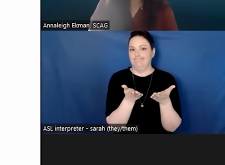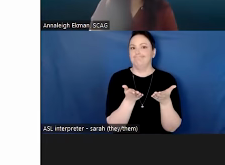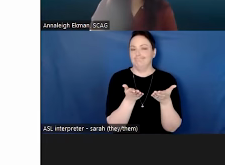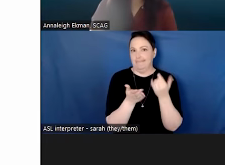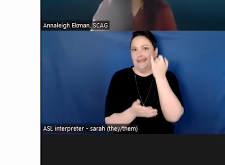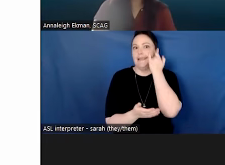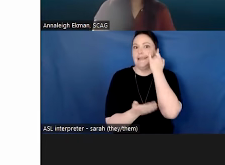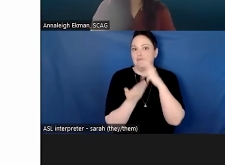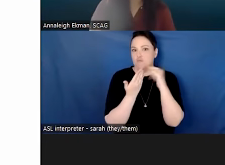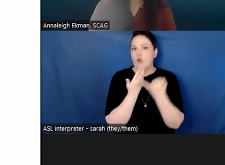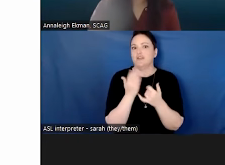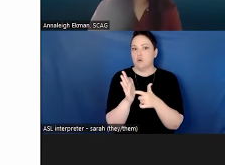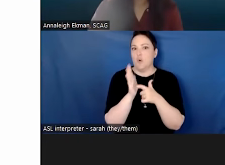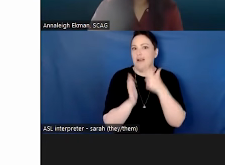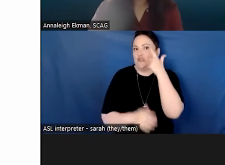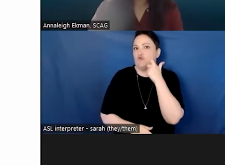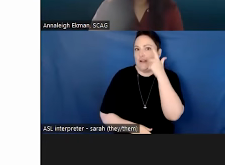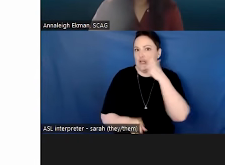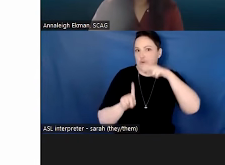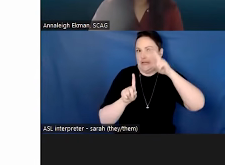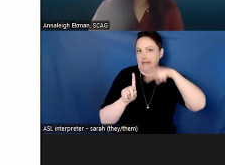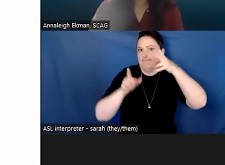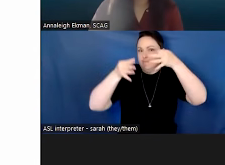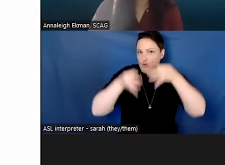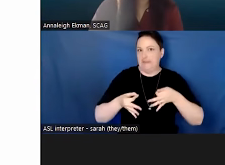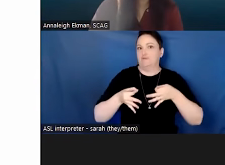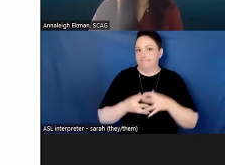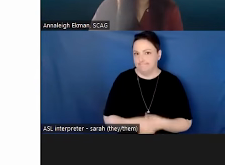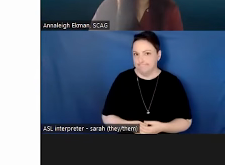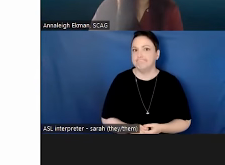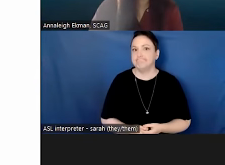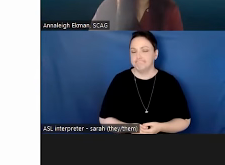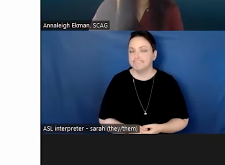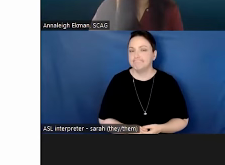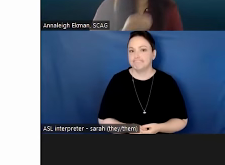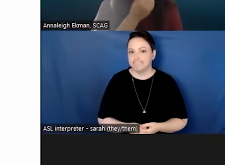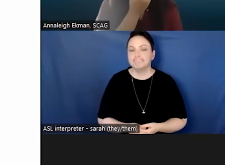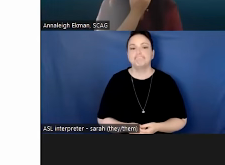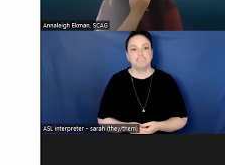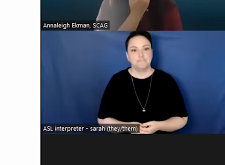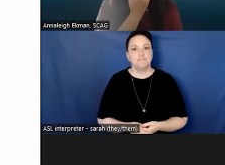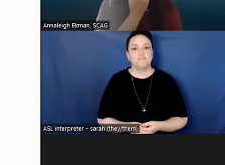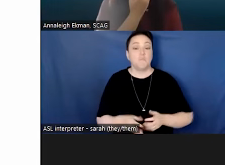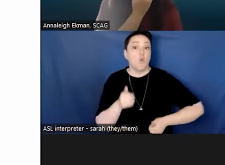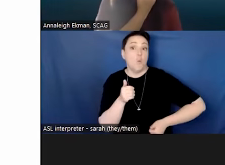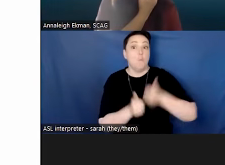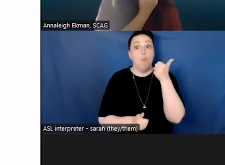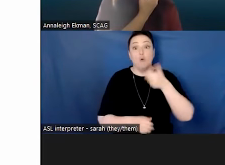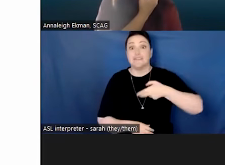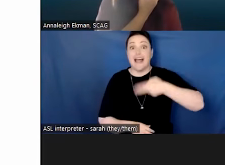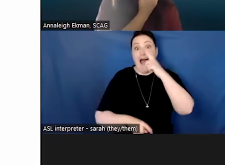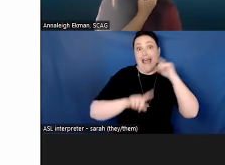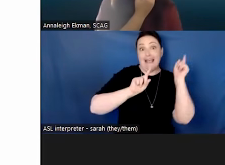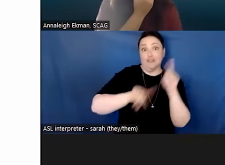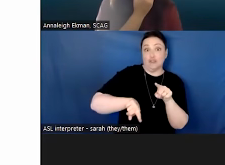a discretionary determination. I see the most selected